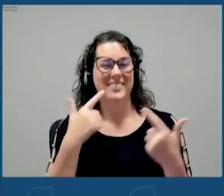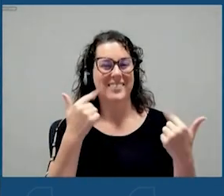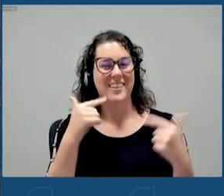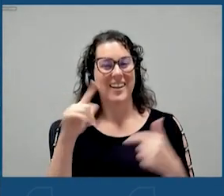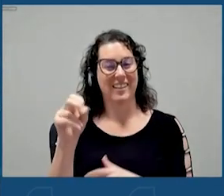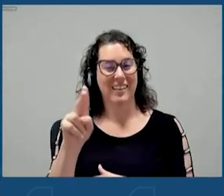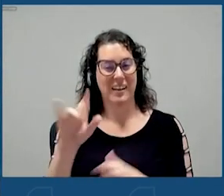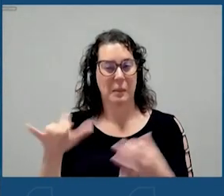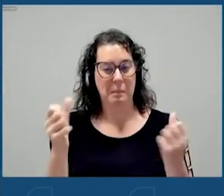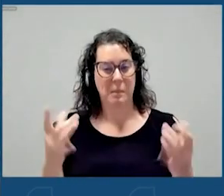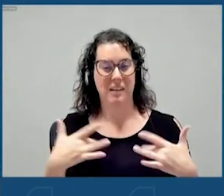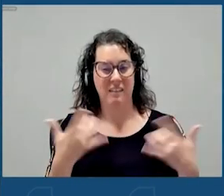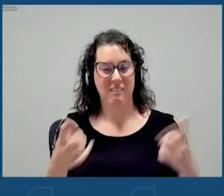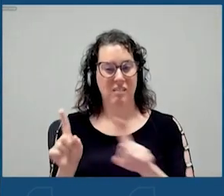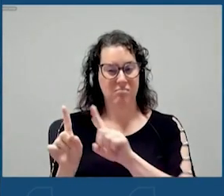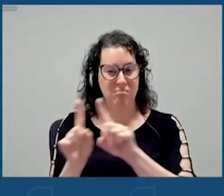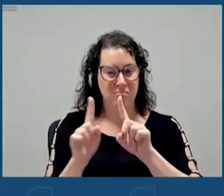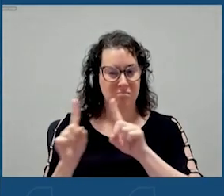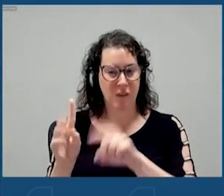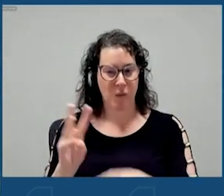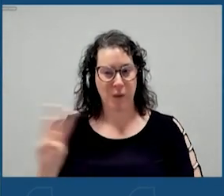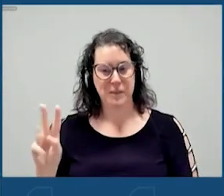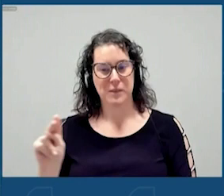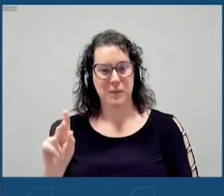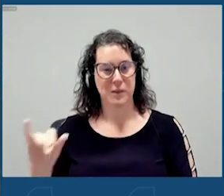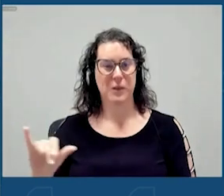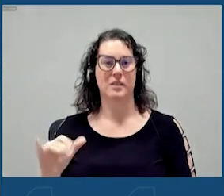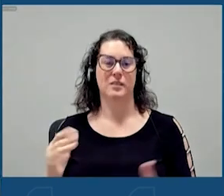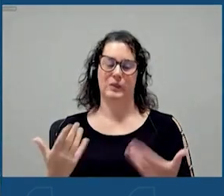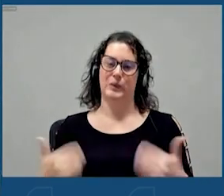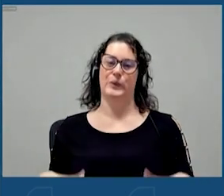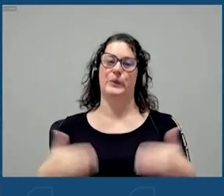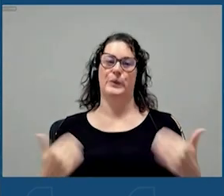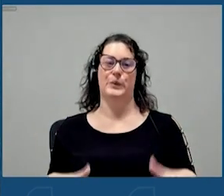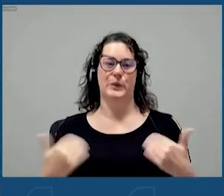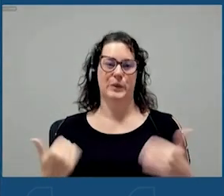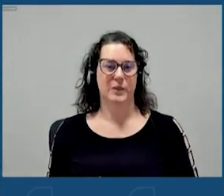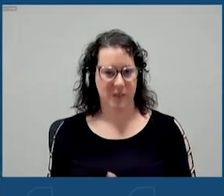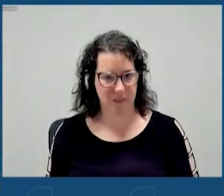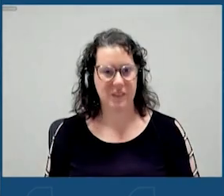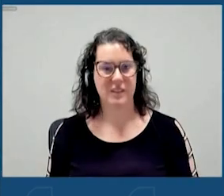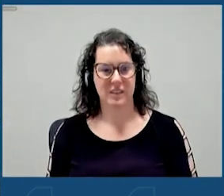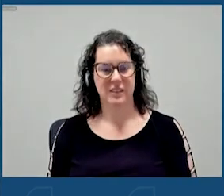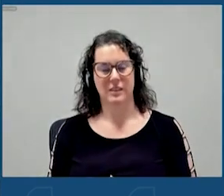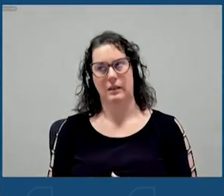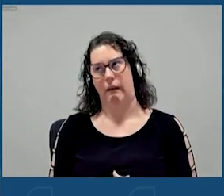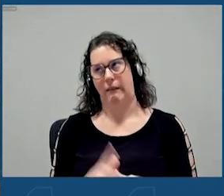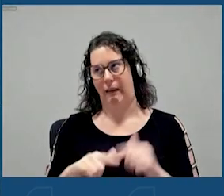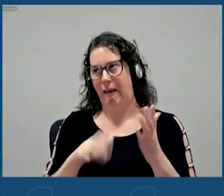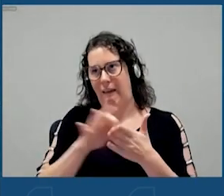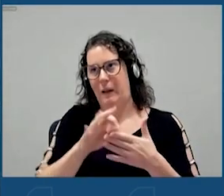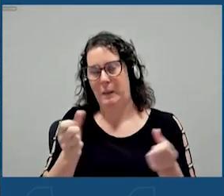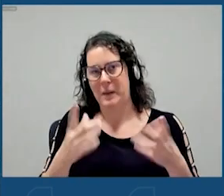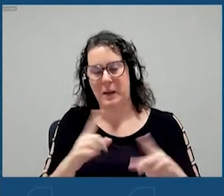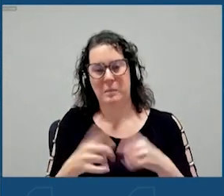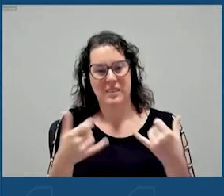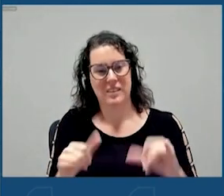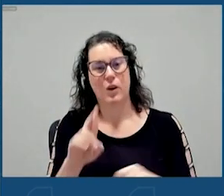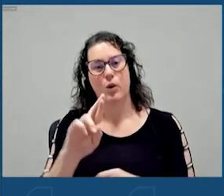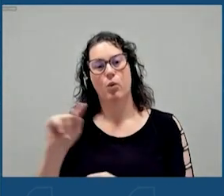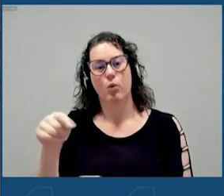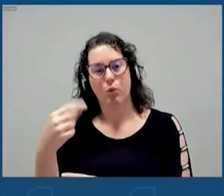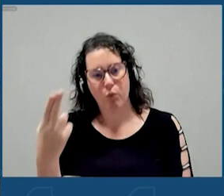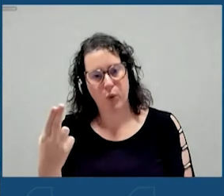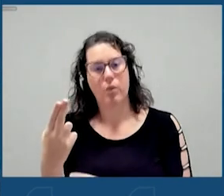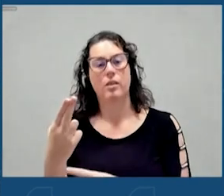been at together, Lenny? Western New York, assisting. So who's counting? But Ruth Ann Visnauskas is an